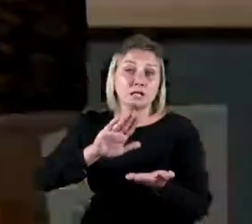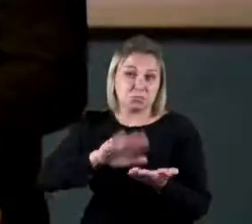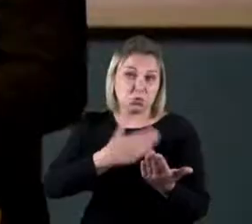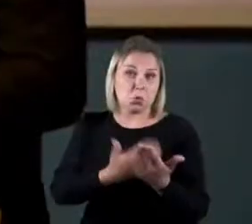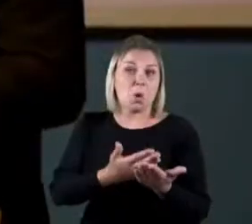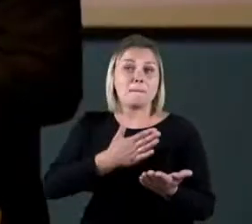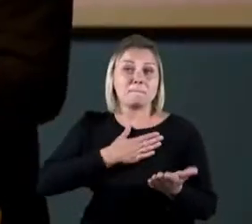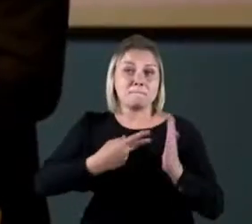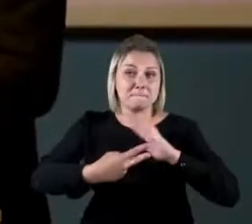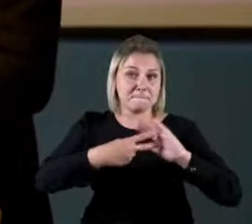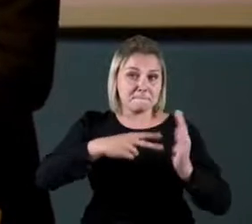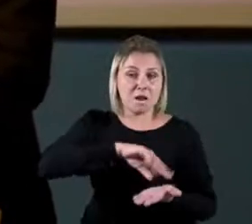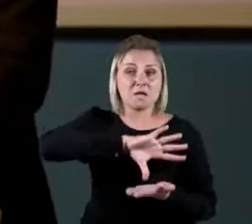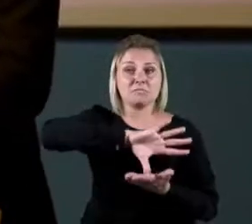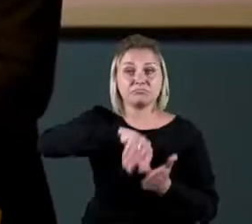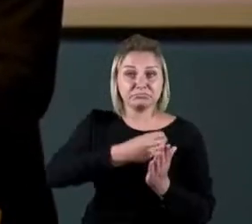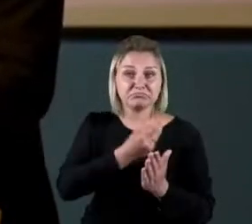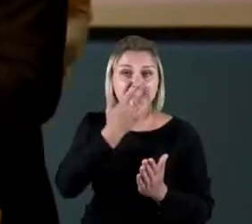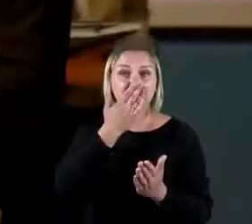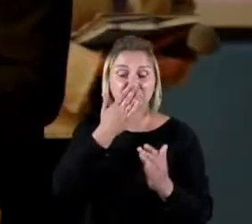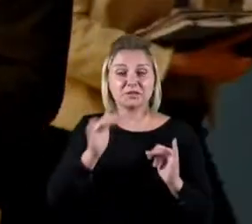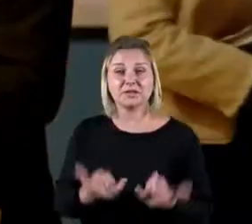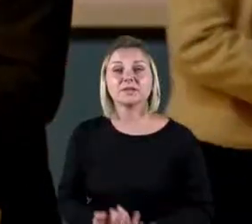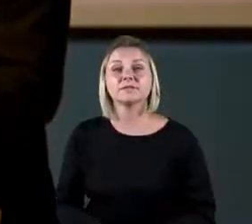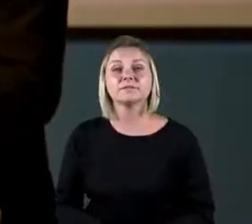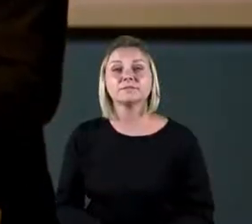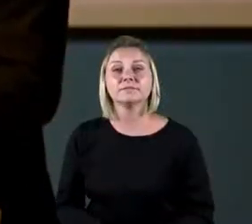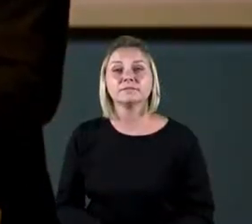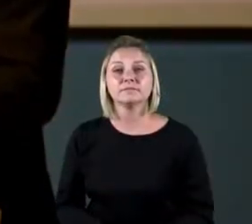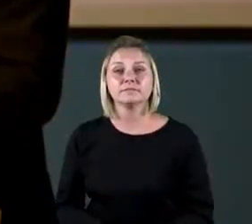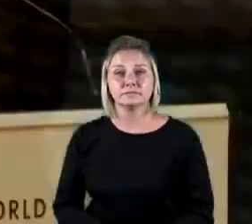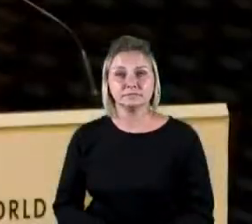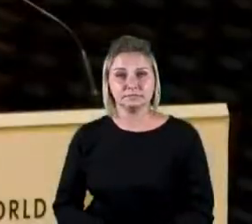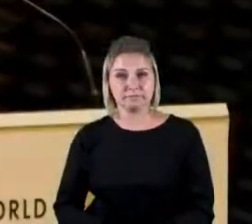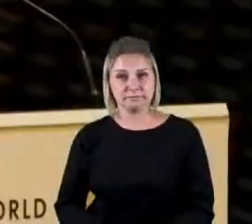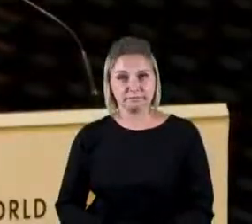of resilience